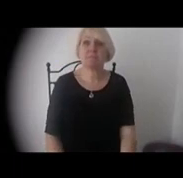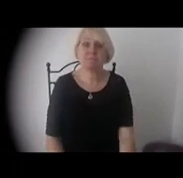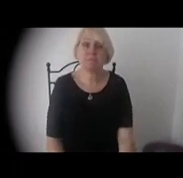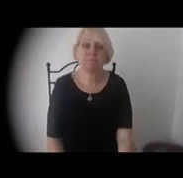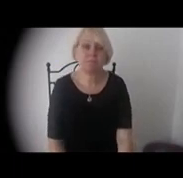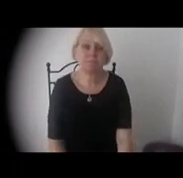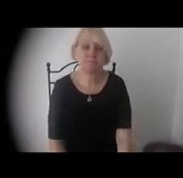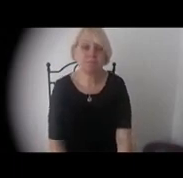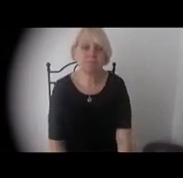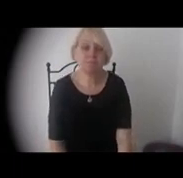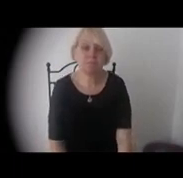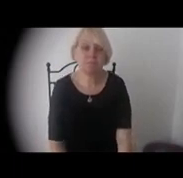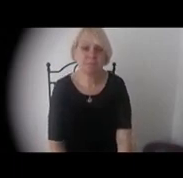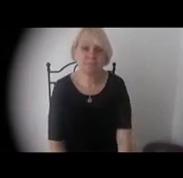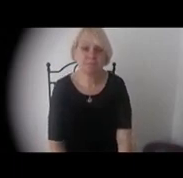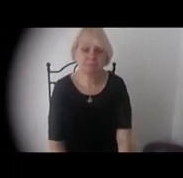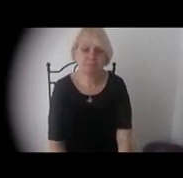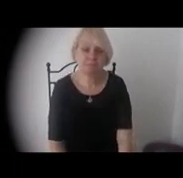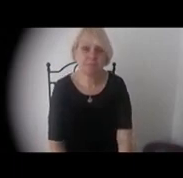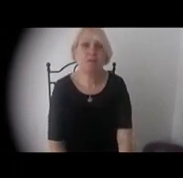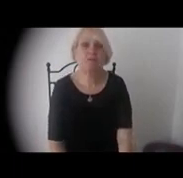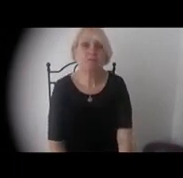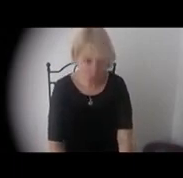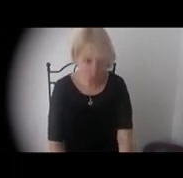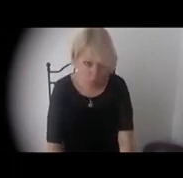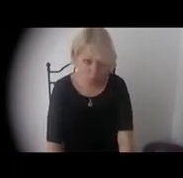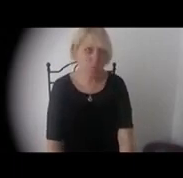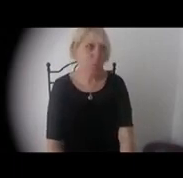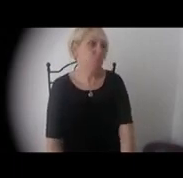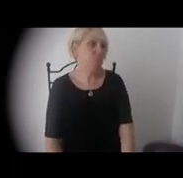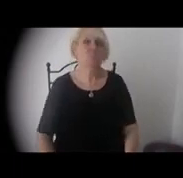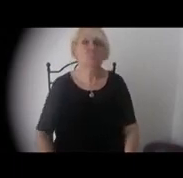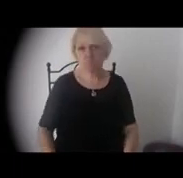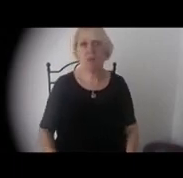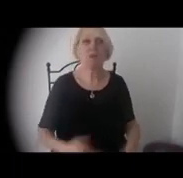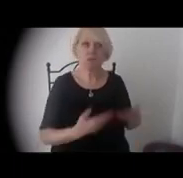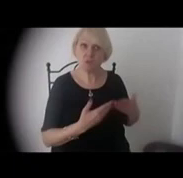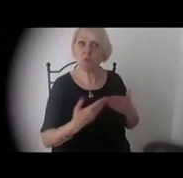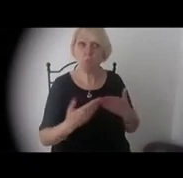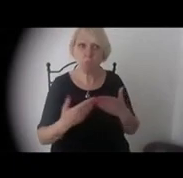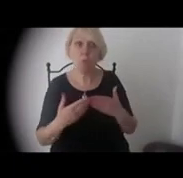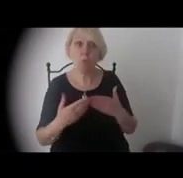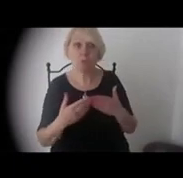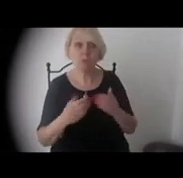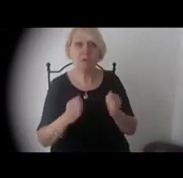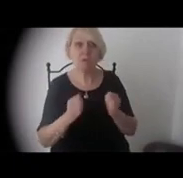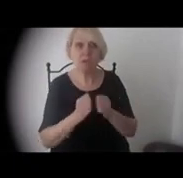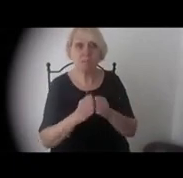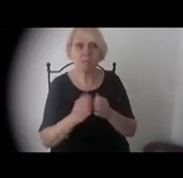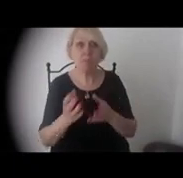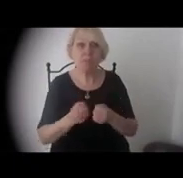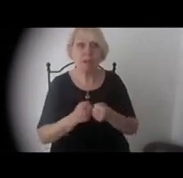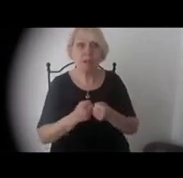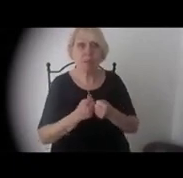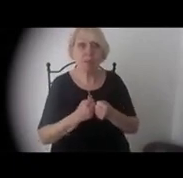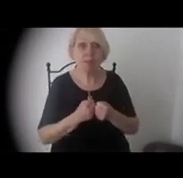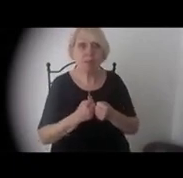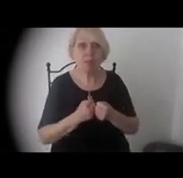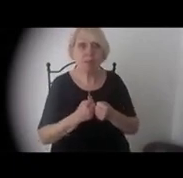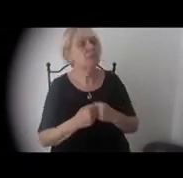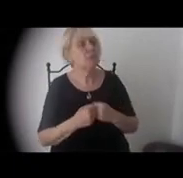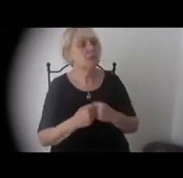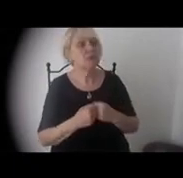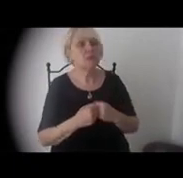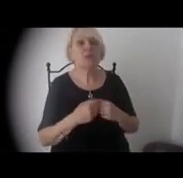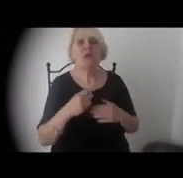hearing is that there is support, there are resources. We've got some of those already on the chat, but we will publish them on